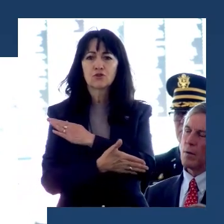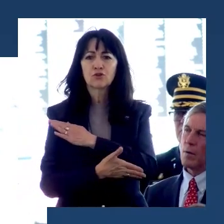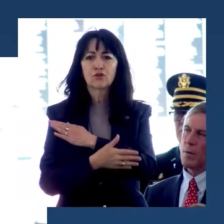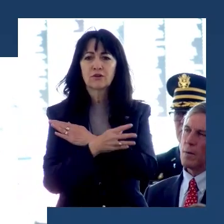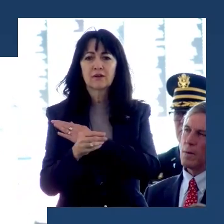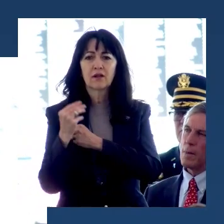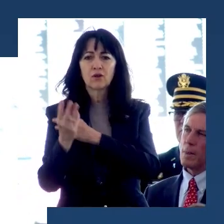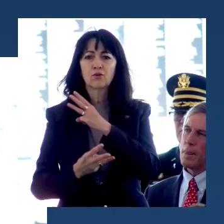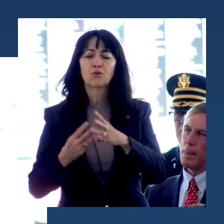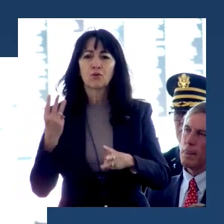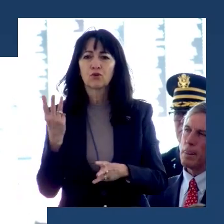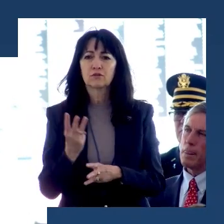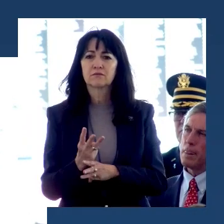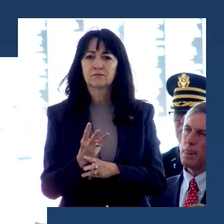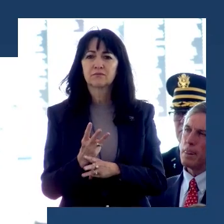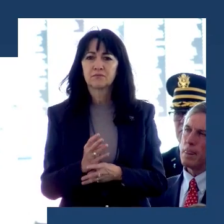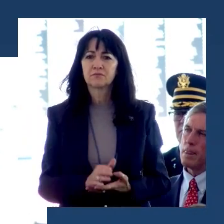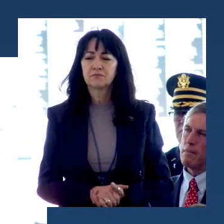world.